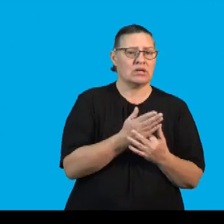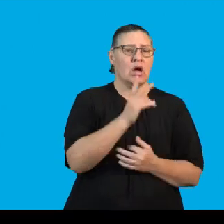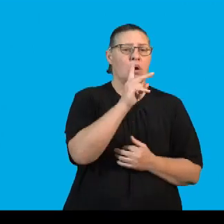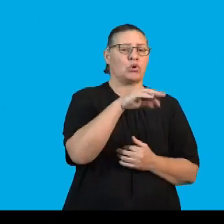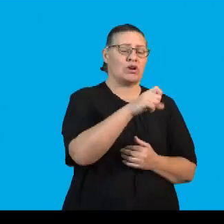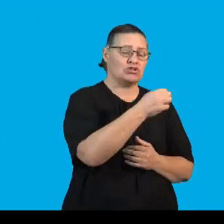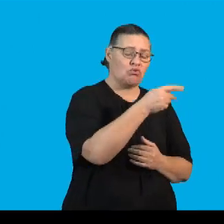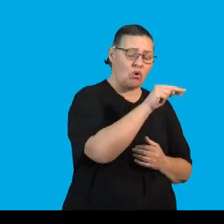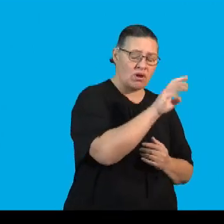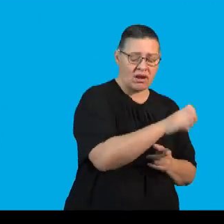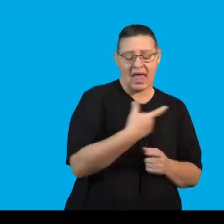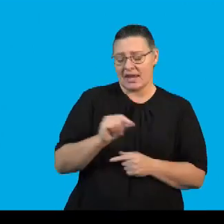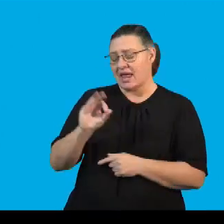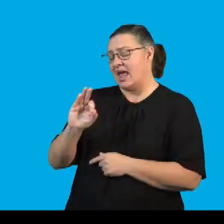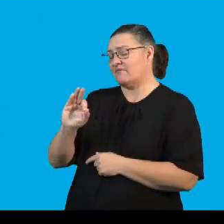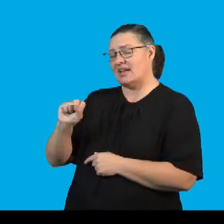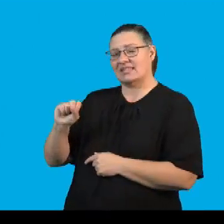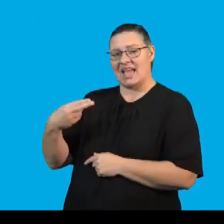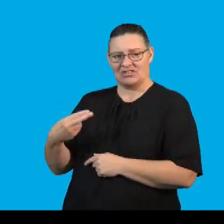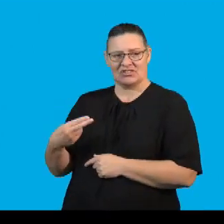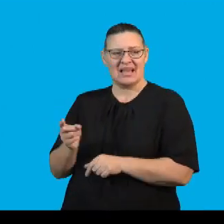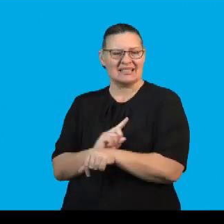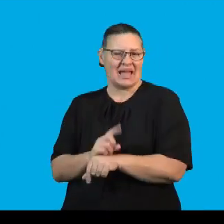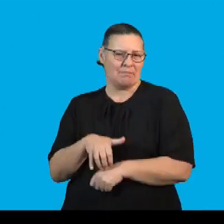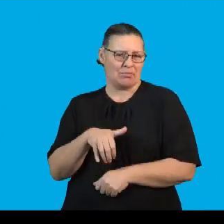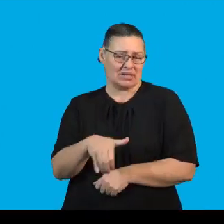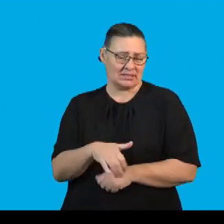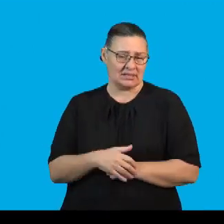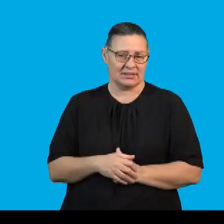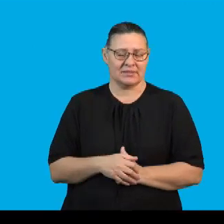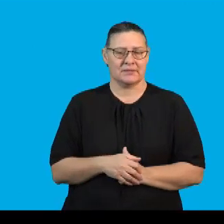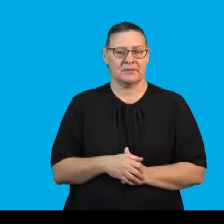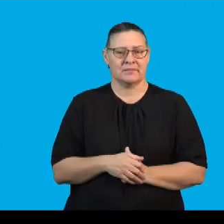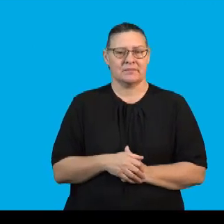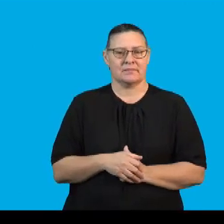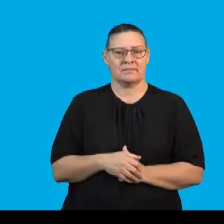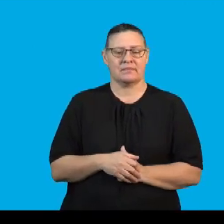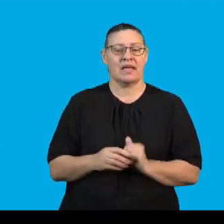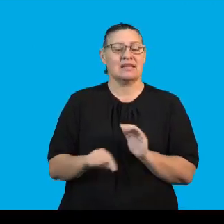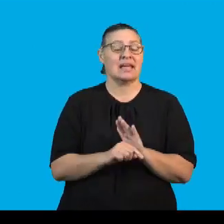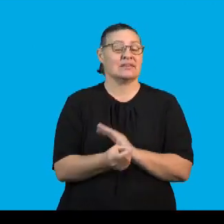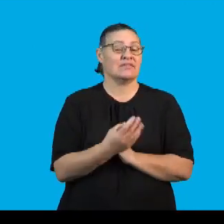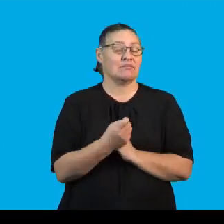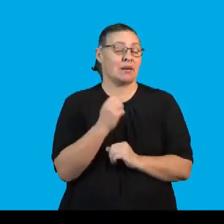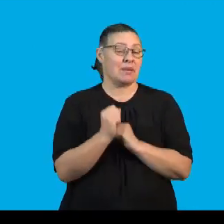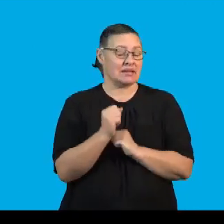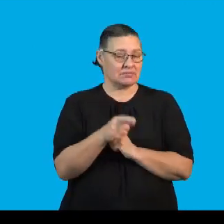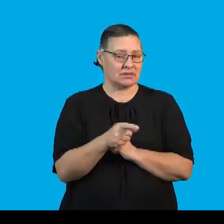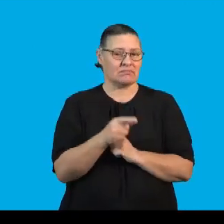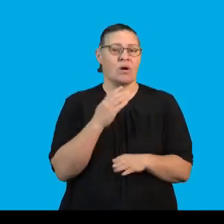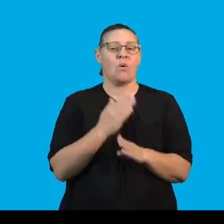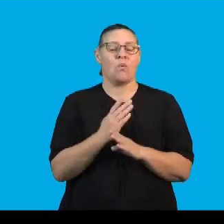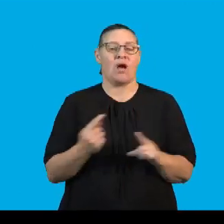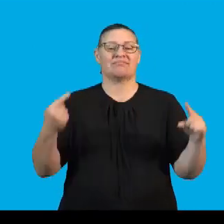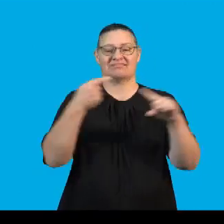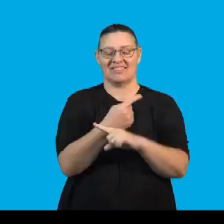that occurs between progesterone and FSH during pregnancy. Negative feedback mechanism,